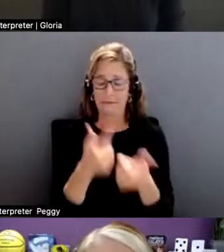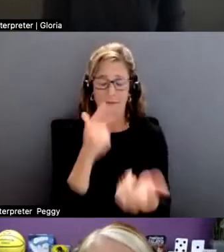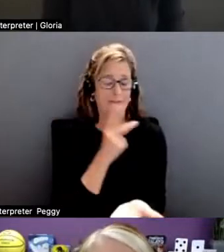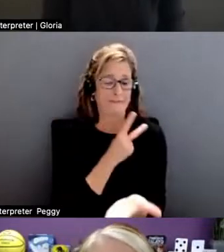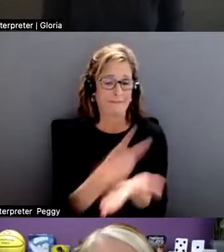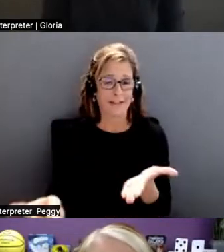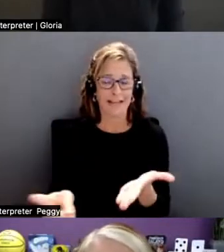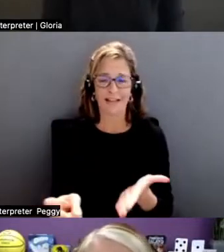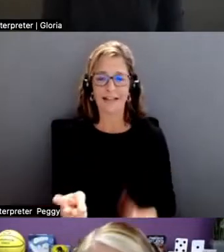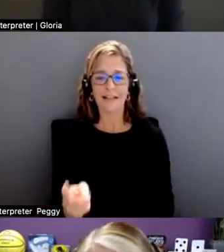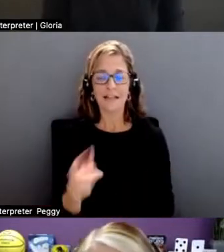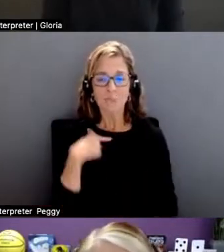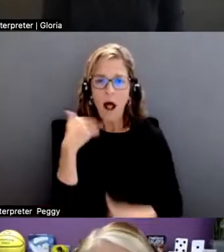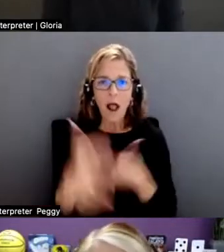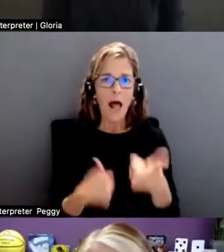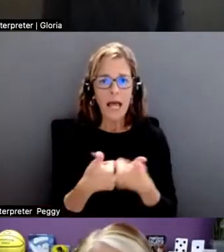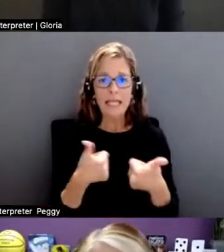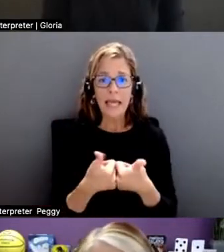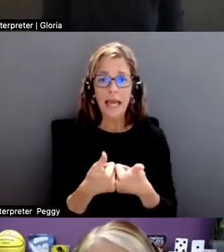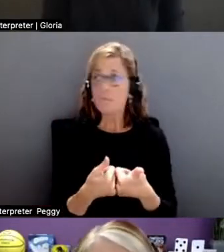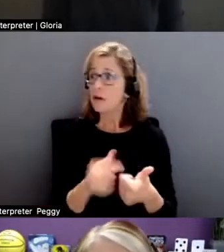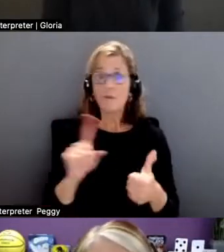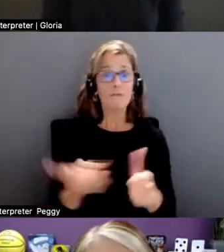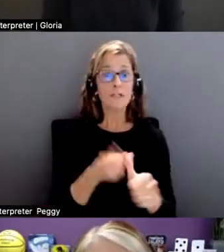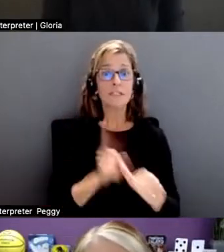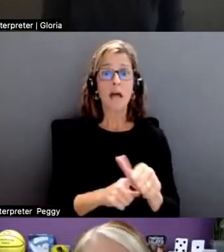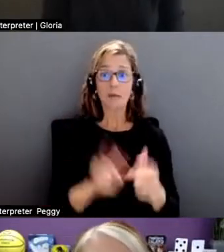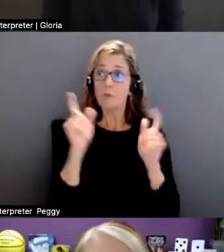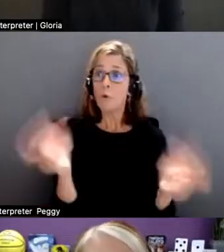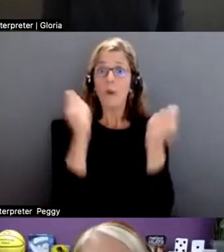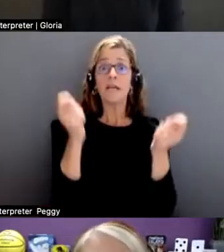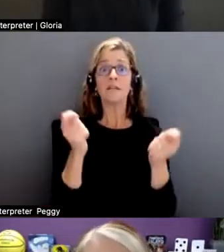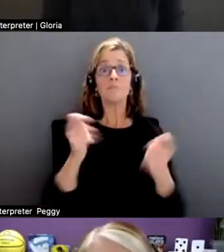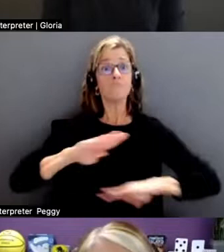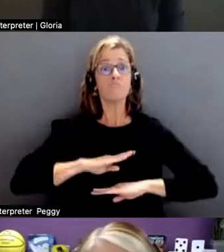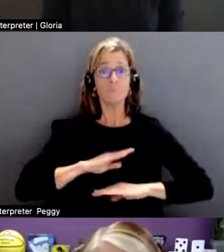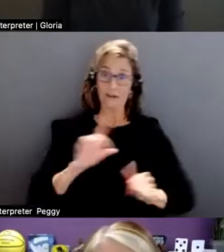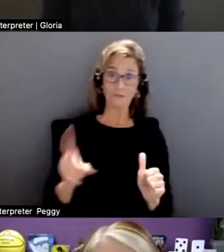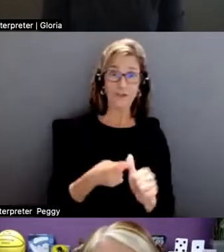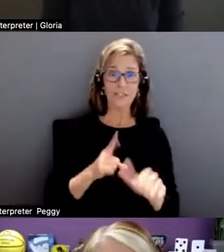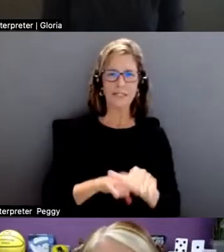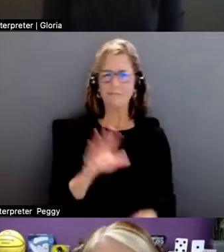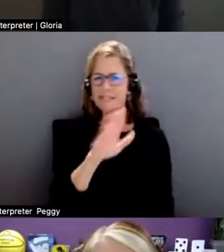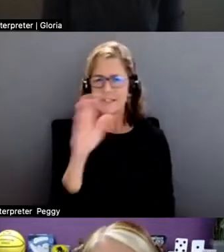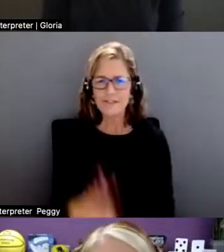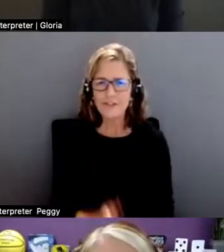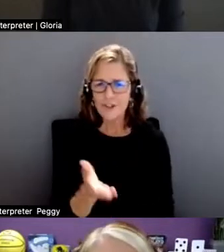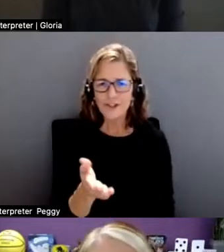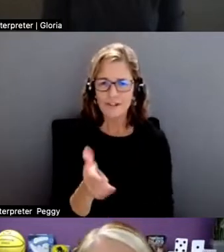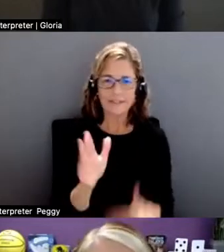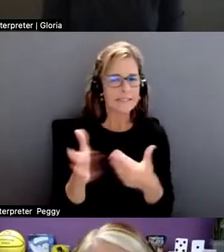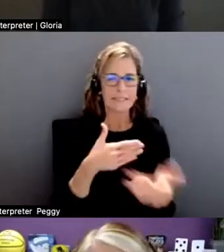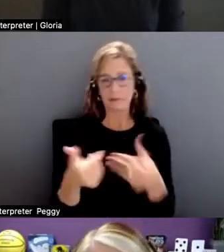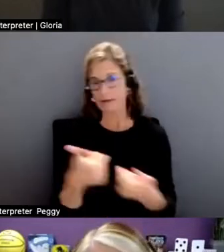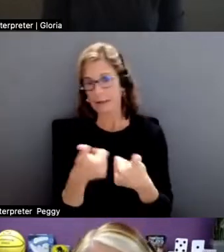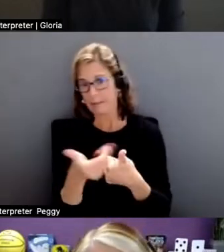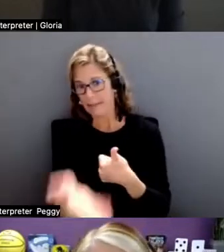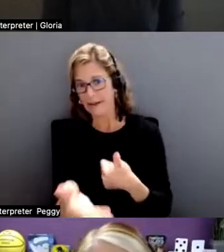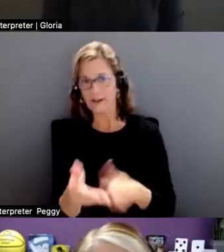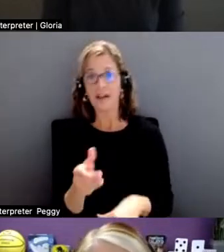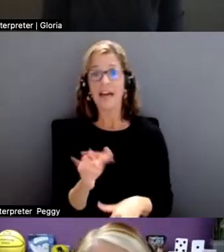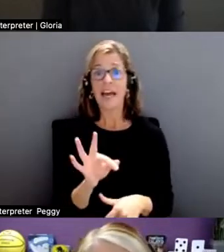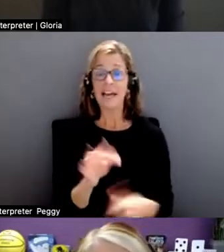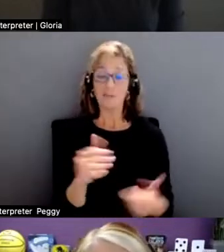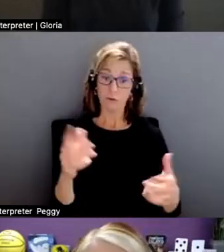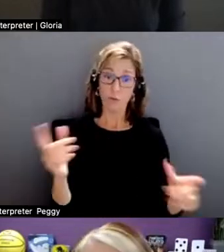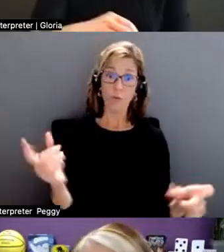No one picks up a game and masters it on their first play, no matter what kind of game it is. If they did master